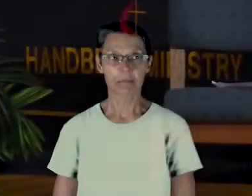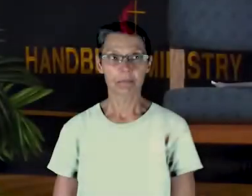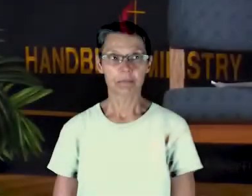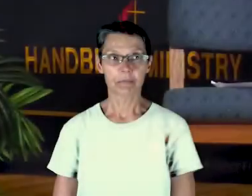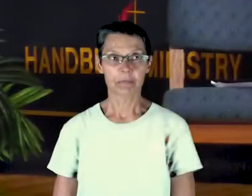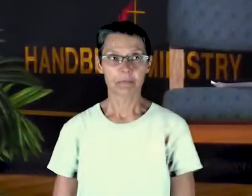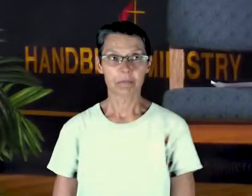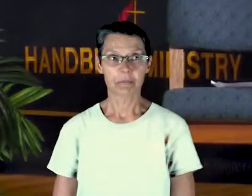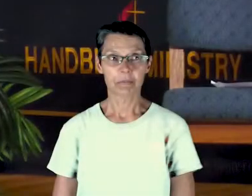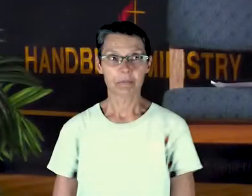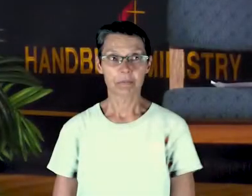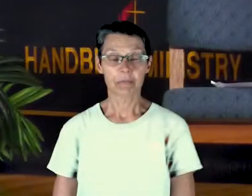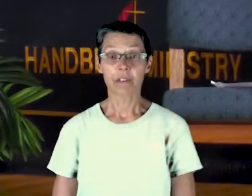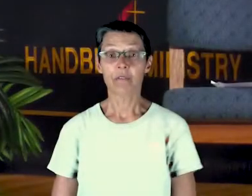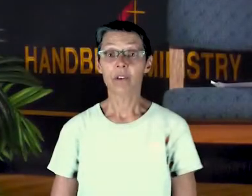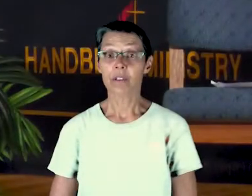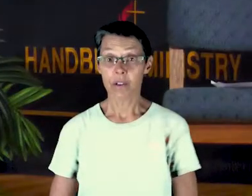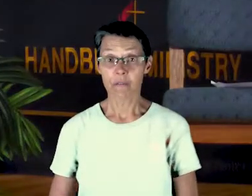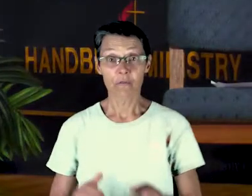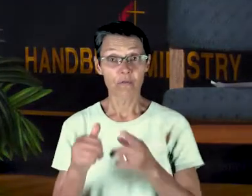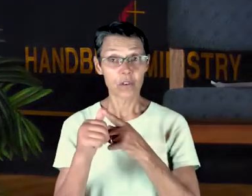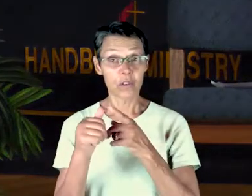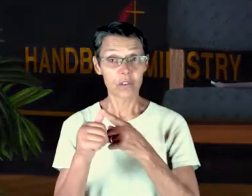first reading is from the letter to the Ephesians,